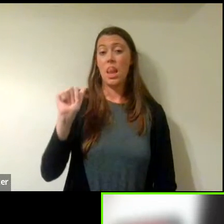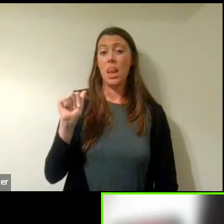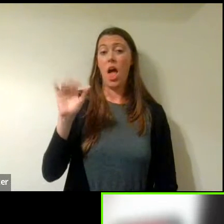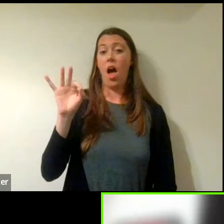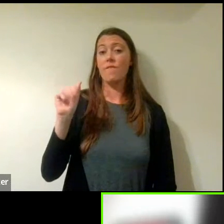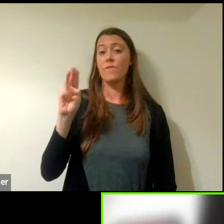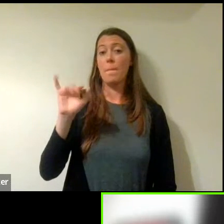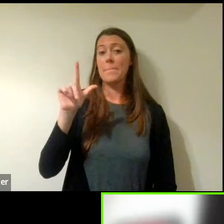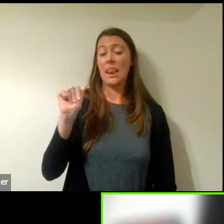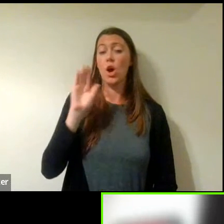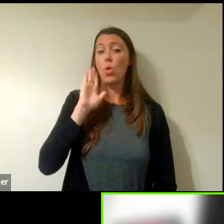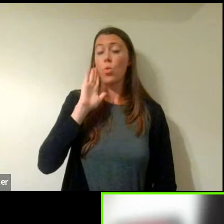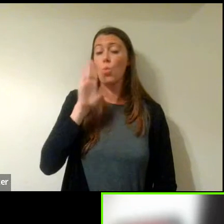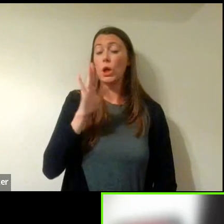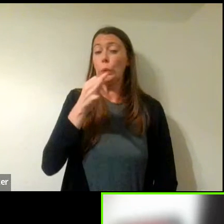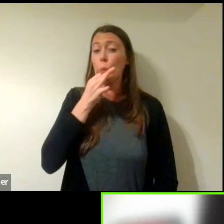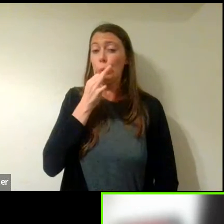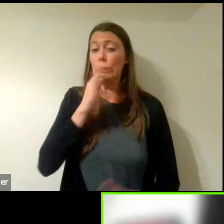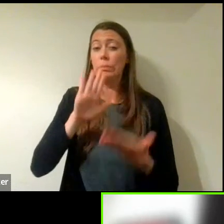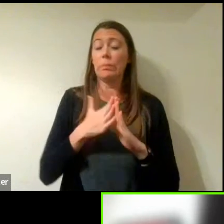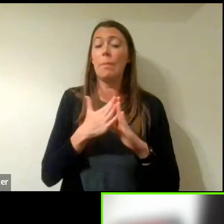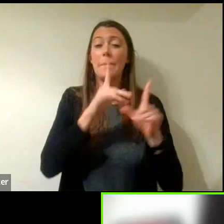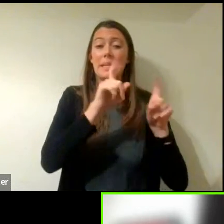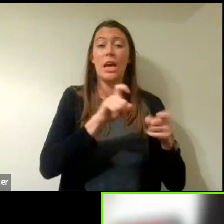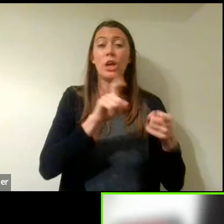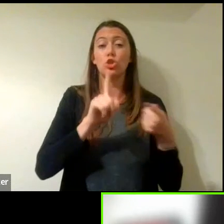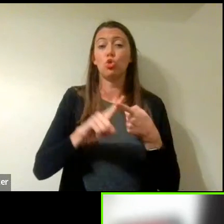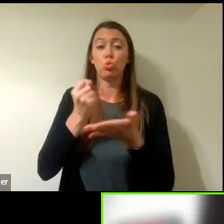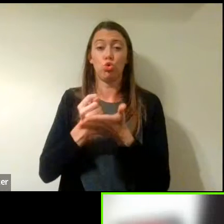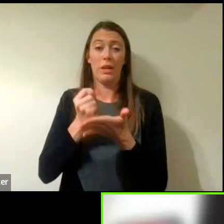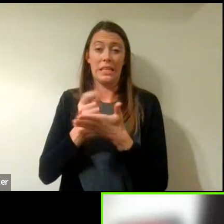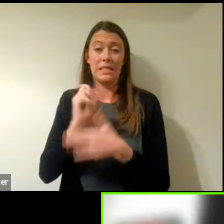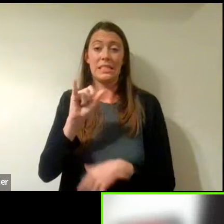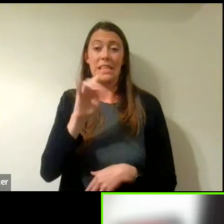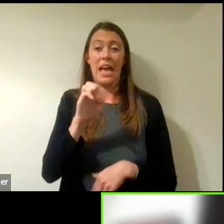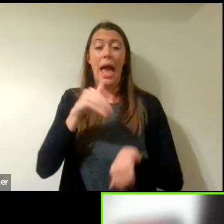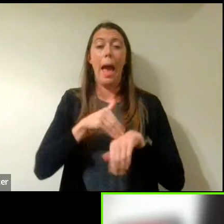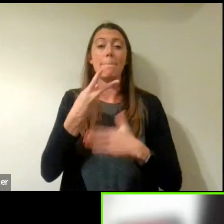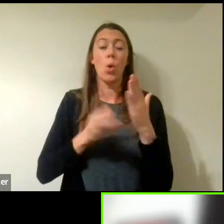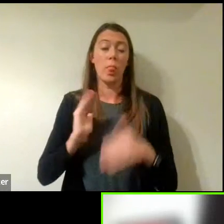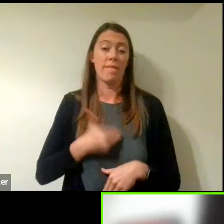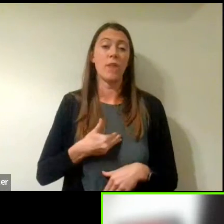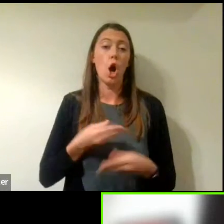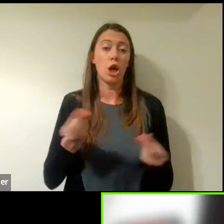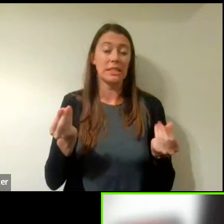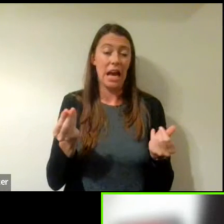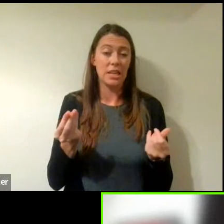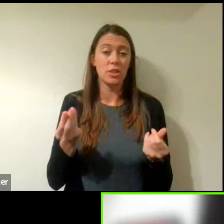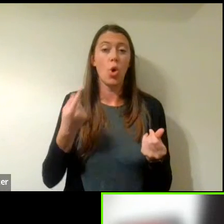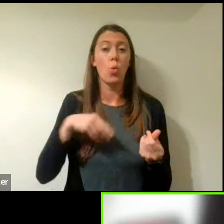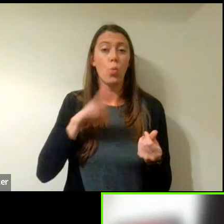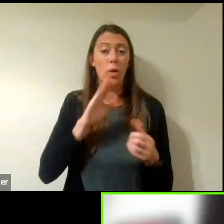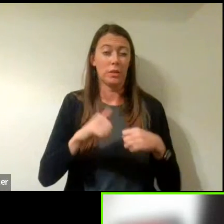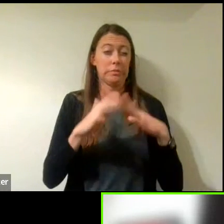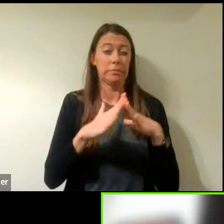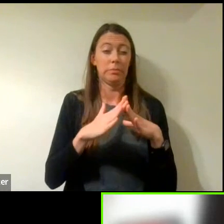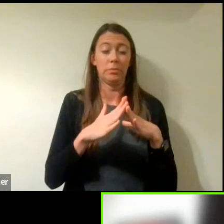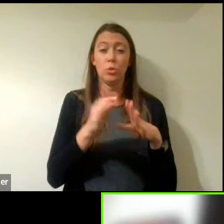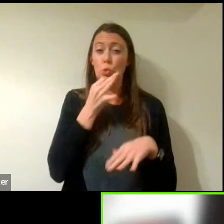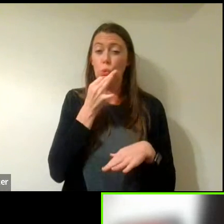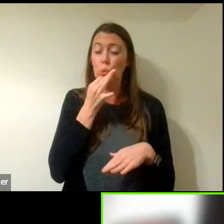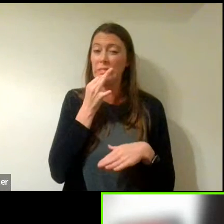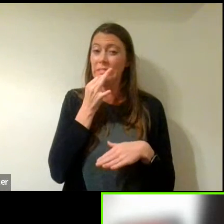site at both of our stationary sites. So that's something that we're looking at rolling out, I would say, in the next week or